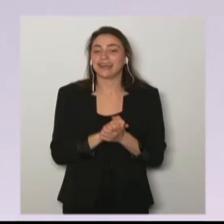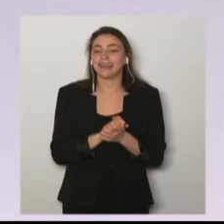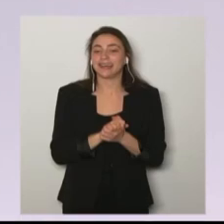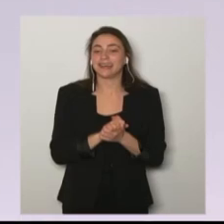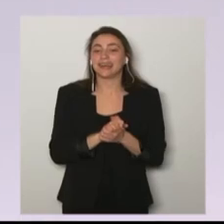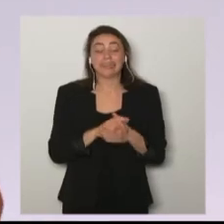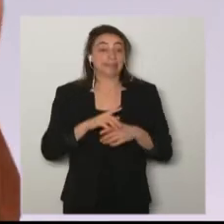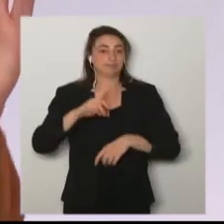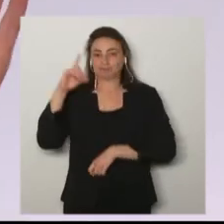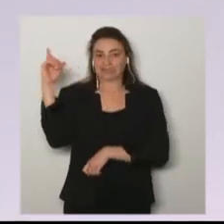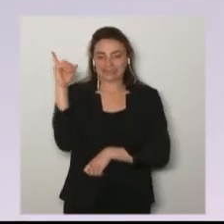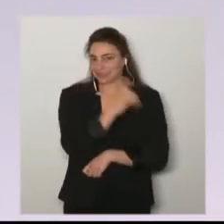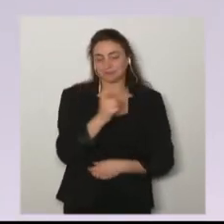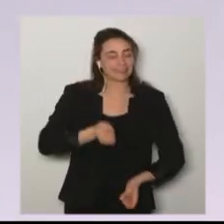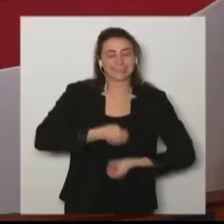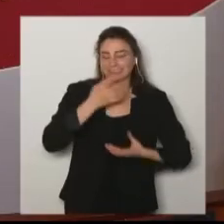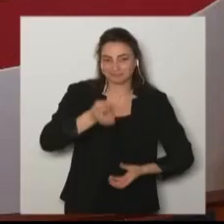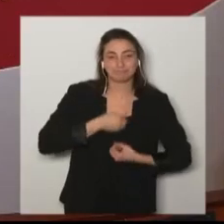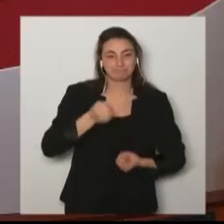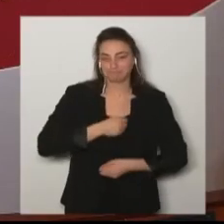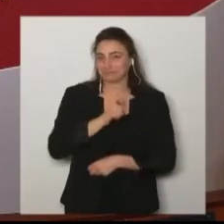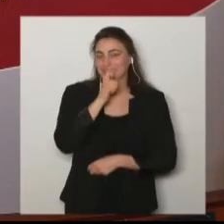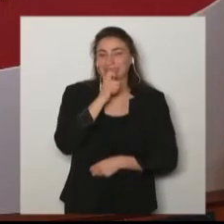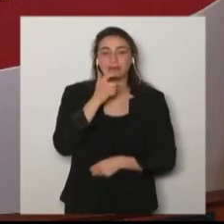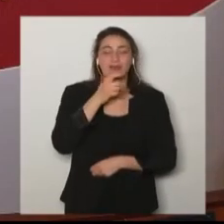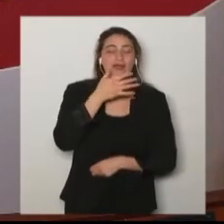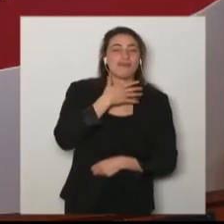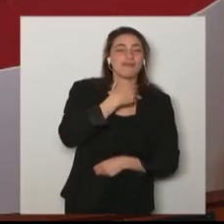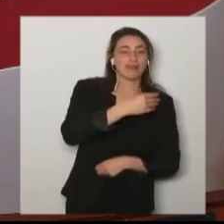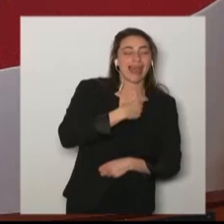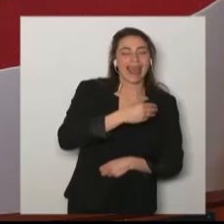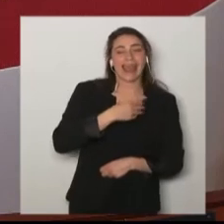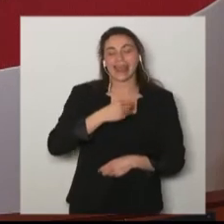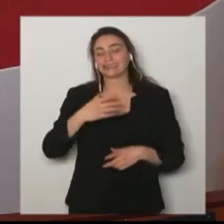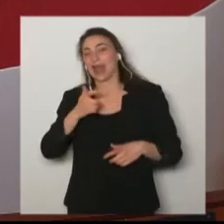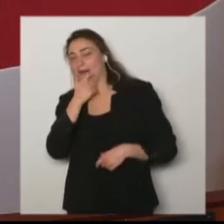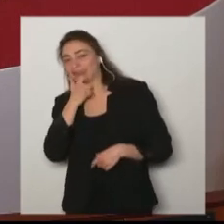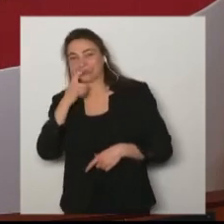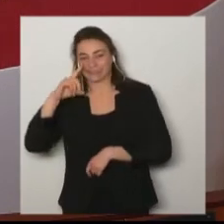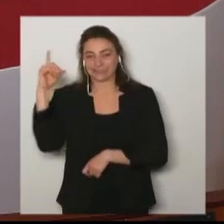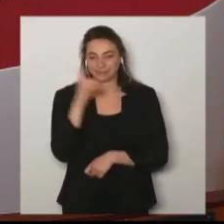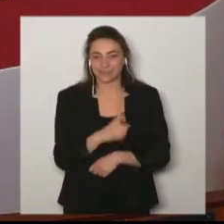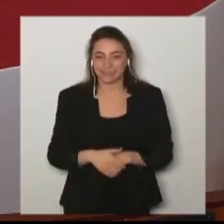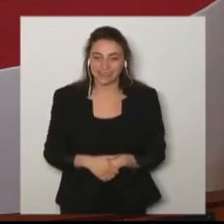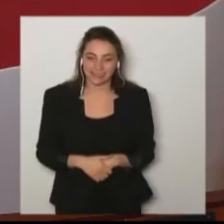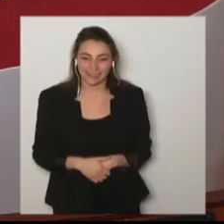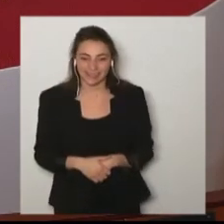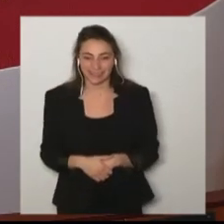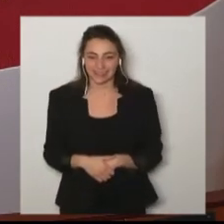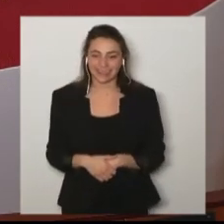It's difficult for me to switch between English and French. Do you want me to help you? Das Recé. Where is